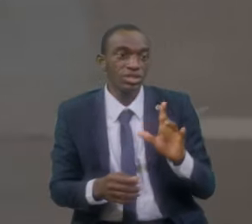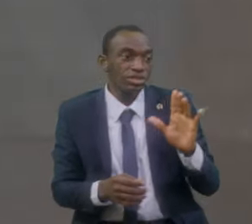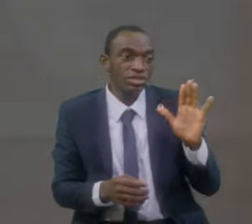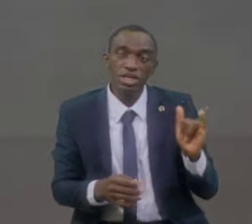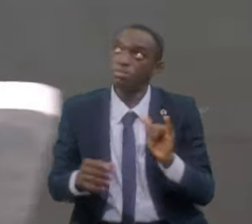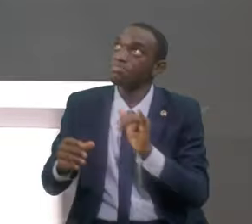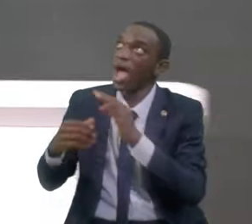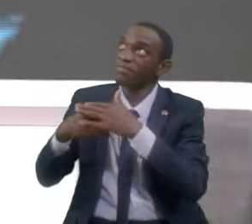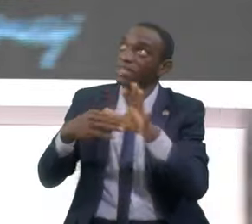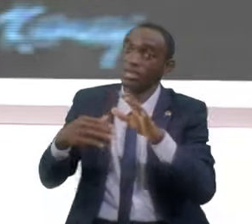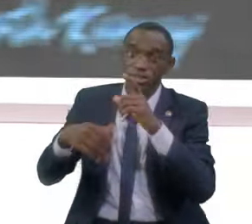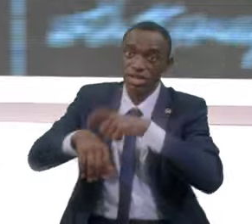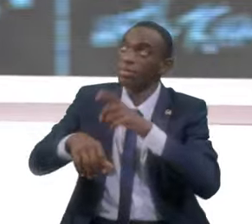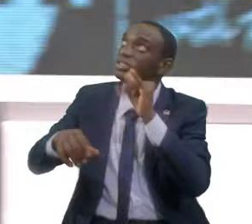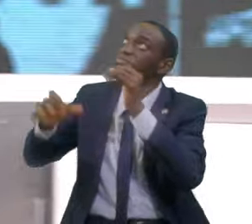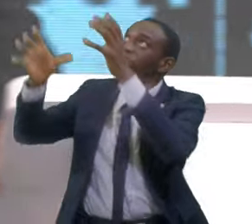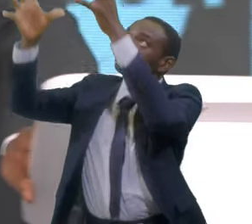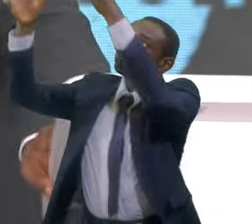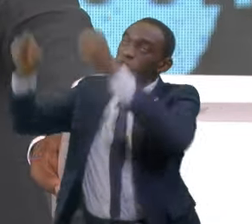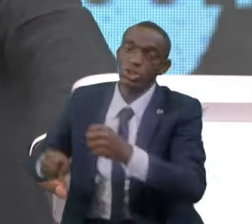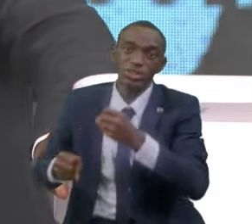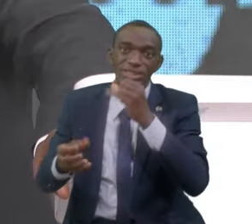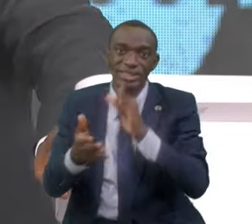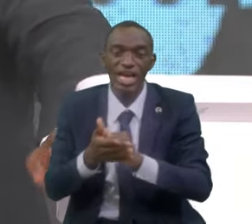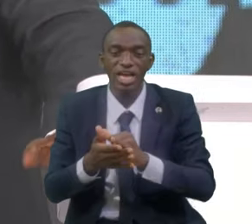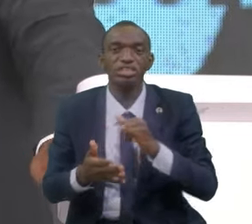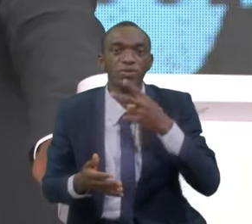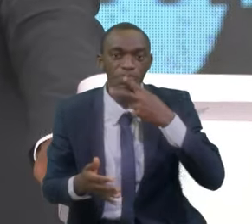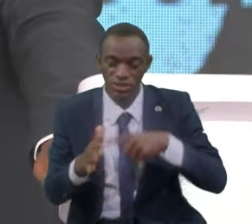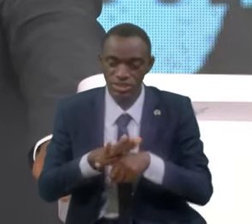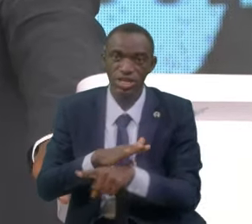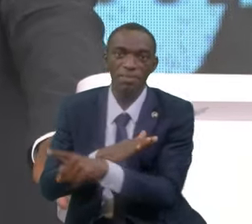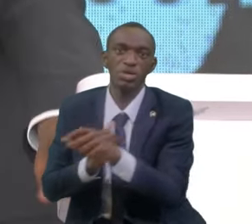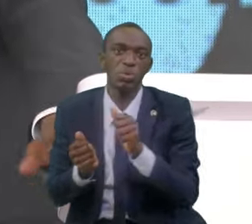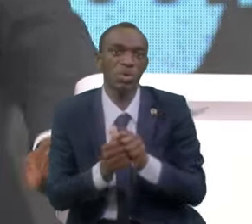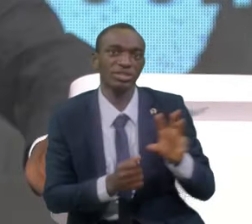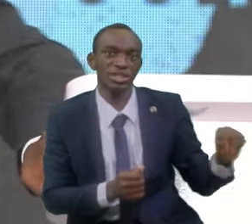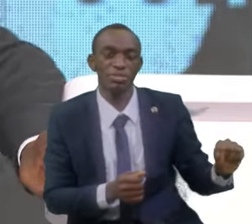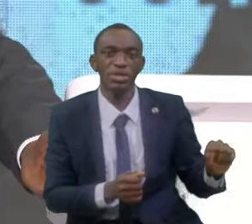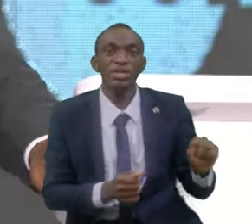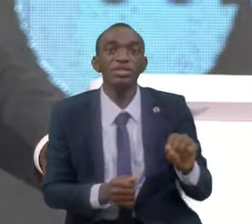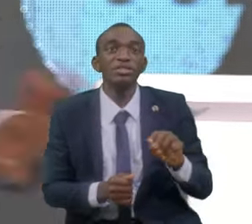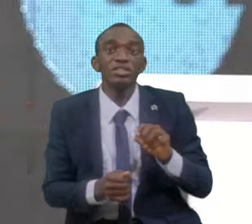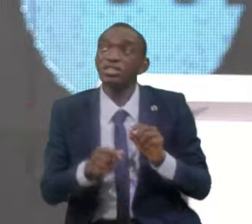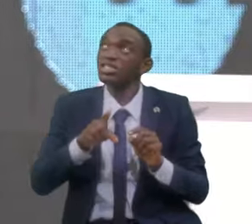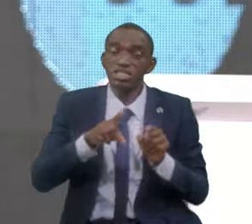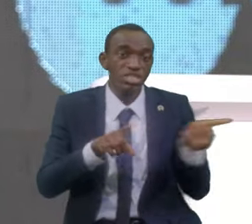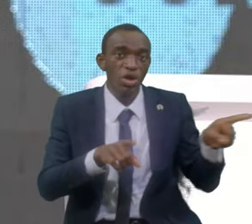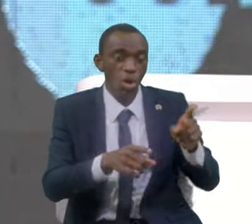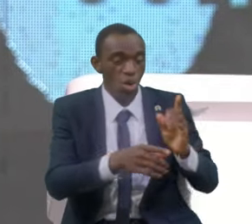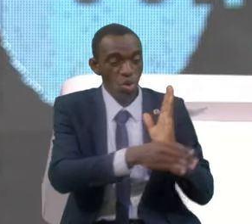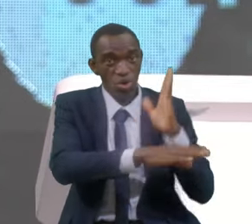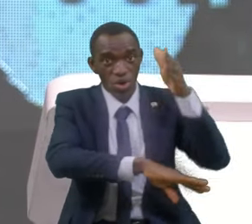with them. They crossed over Jordan, they took the brazen serpent. They fought the